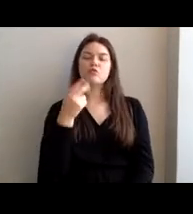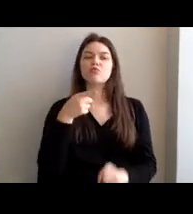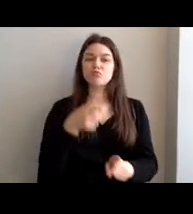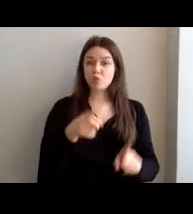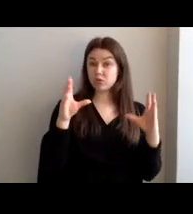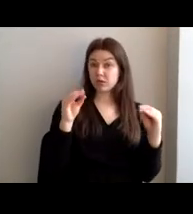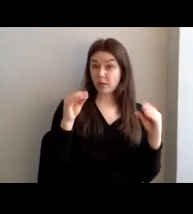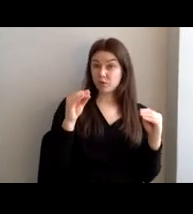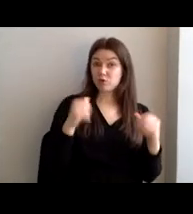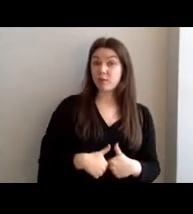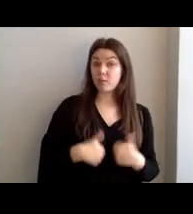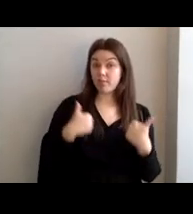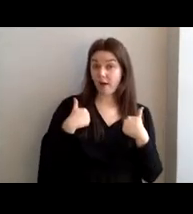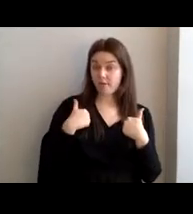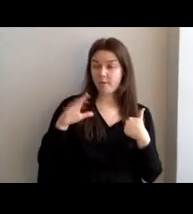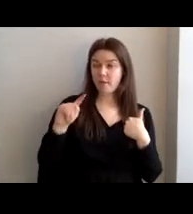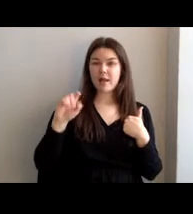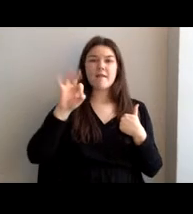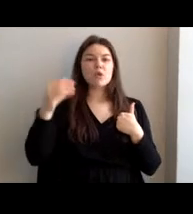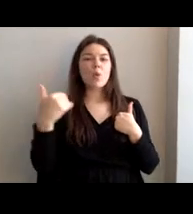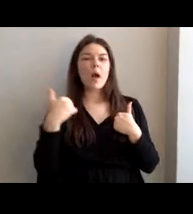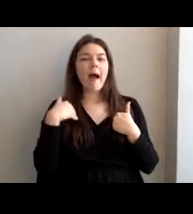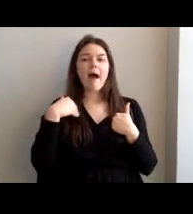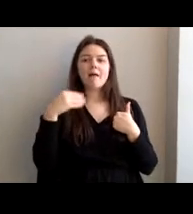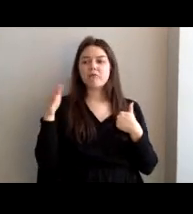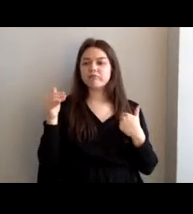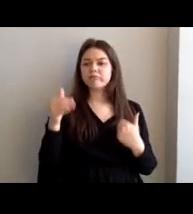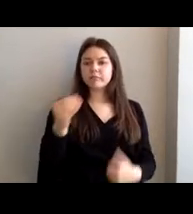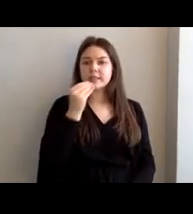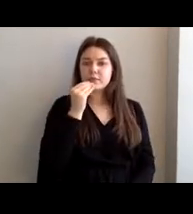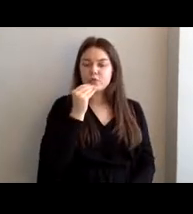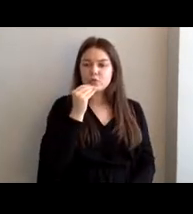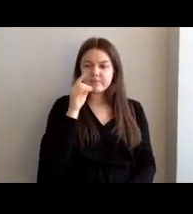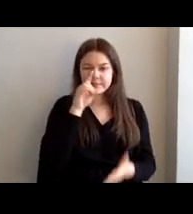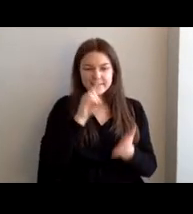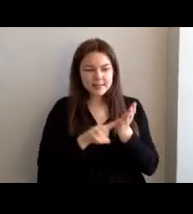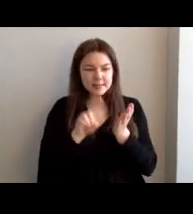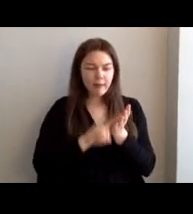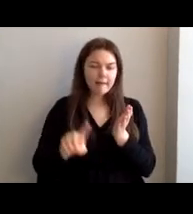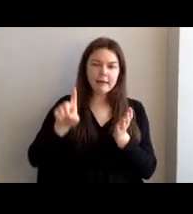I think the question is, if you have seafood that you're inspecting and then